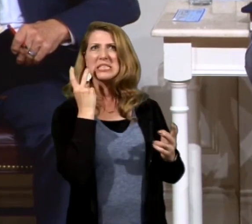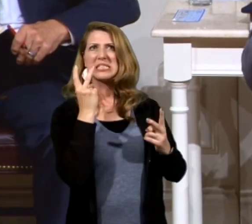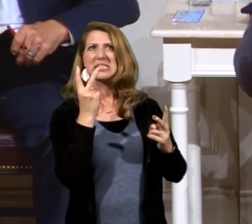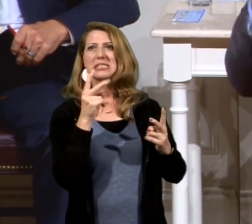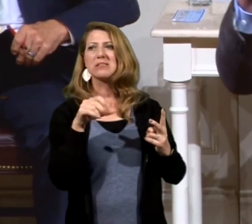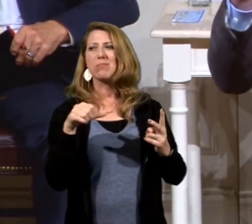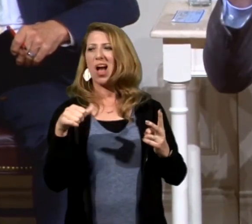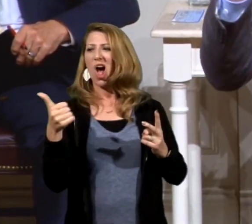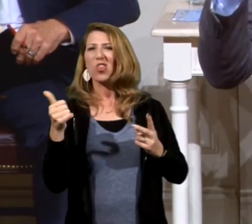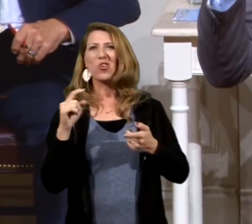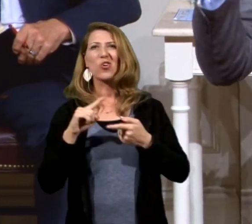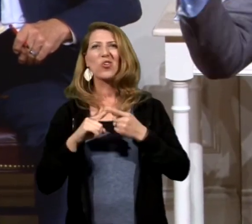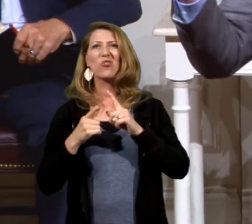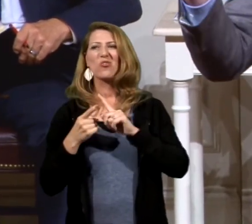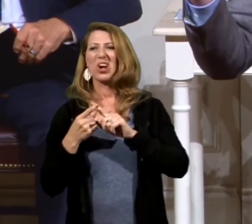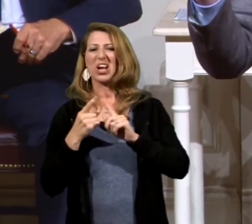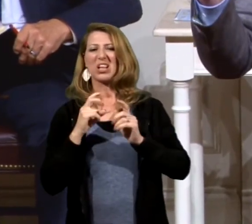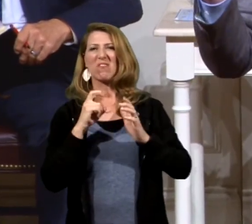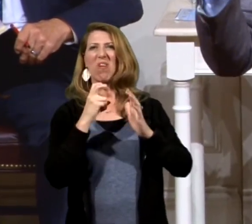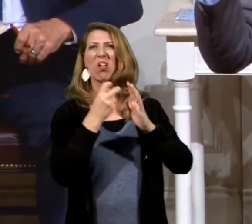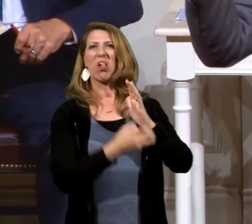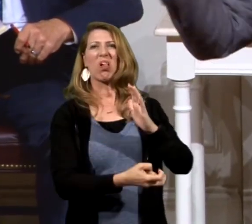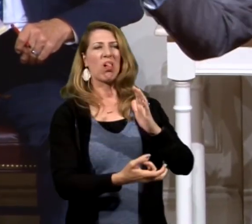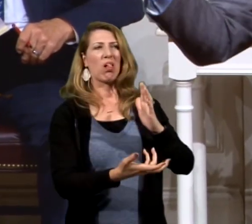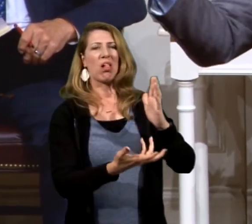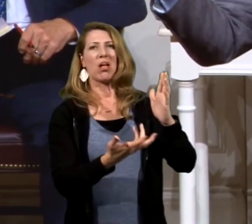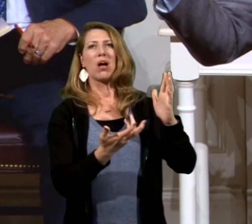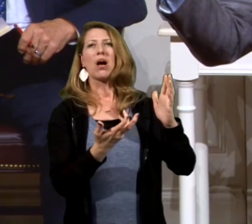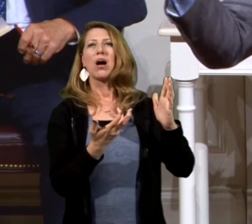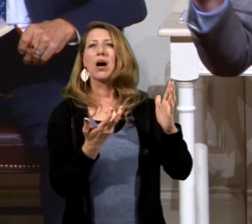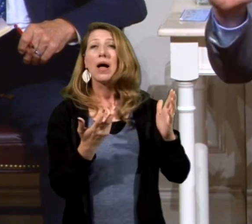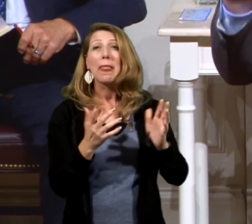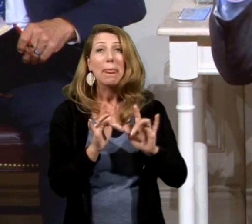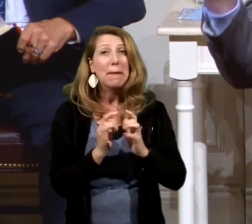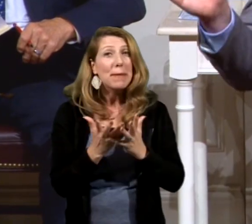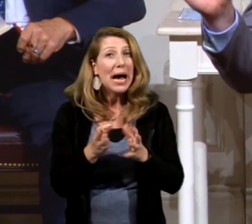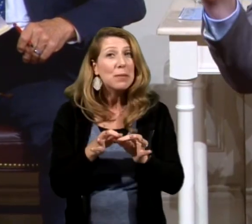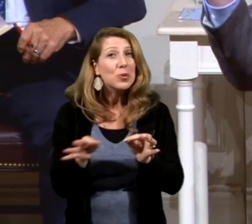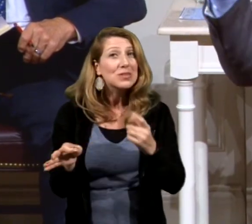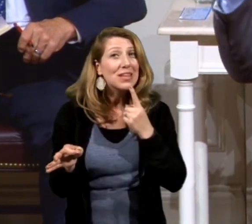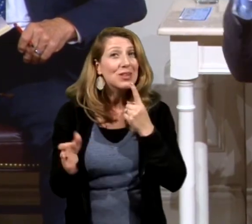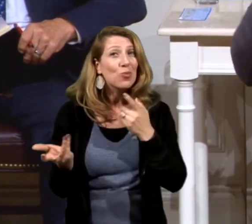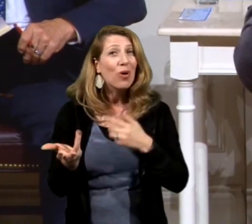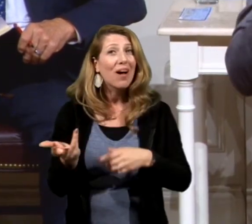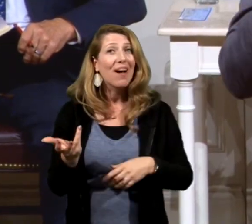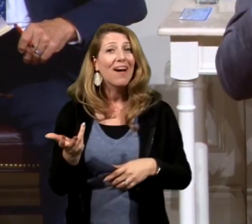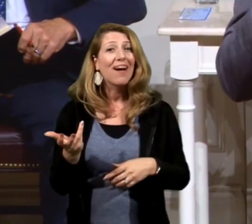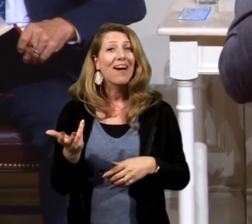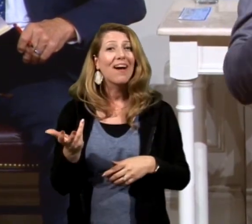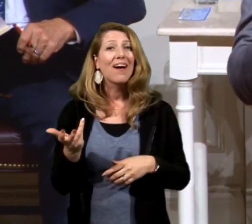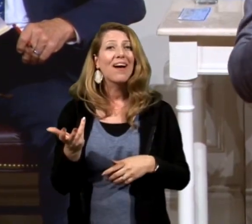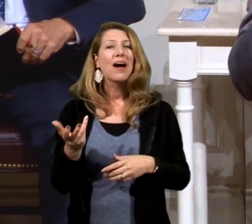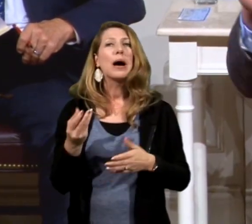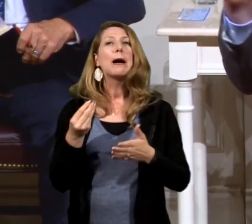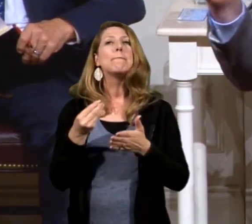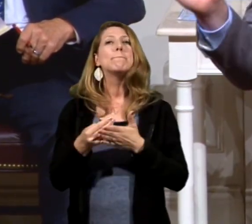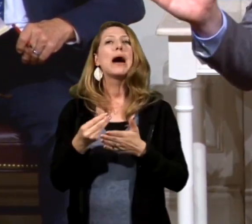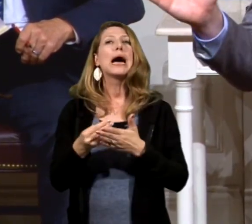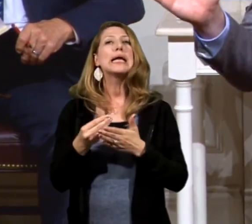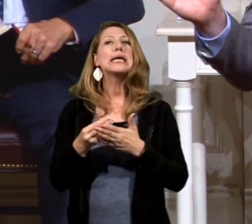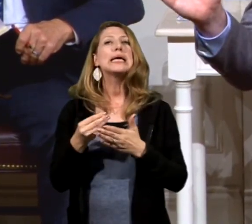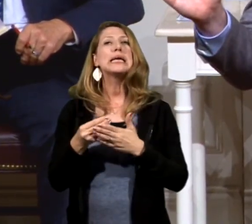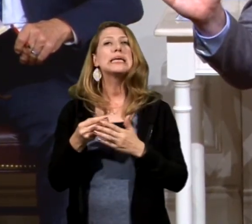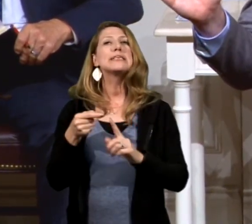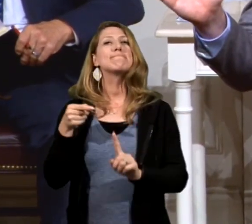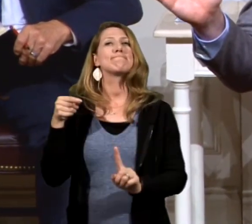fall into a pit. And by the way, what does the Bible say? Does it say the Bible that money is the root of all